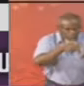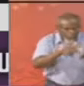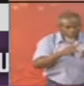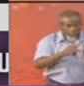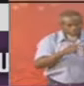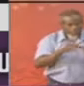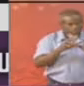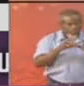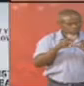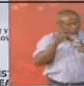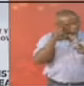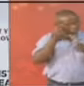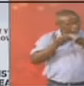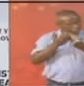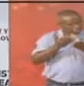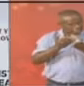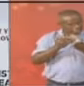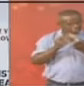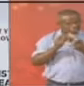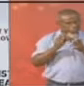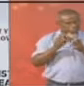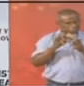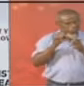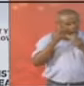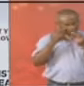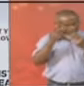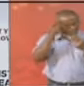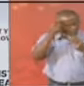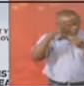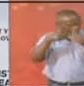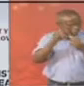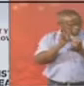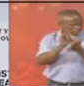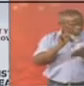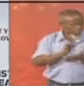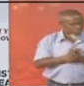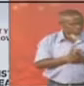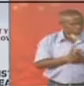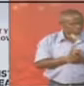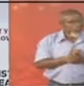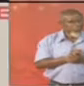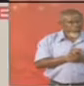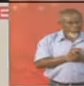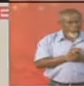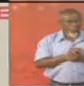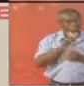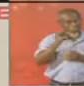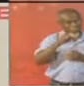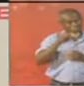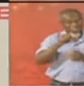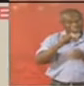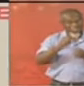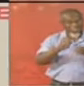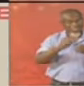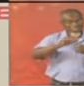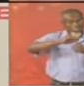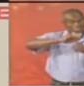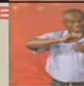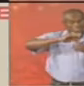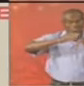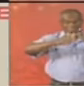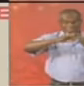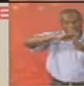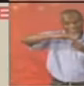look into? Okay, thank you for the question. It's a multi-layered question. I'll take the first layer, which is why